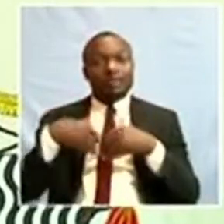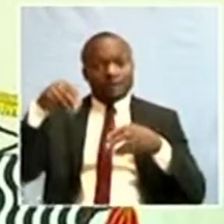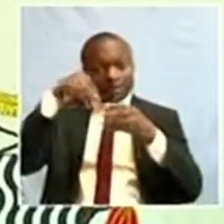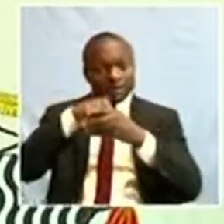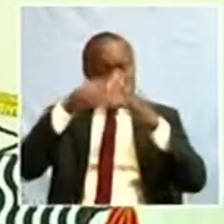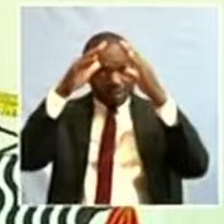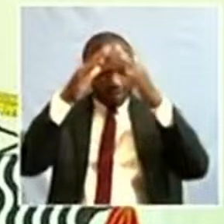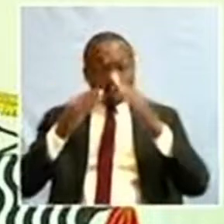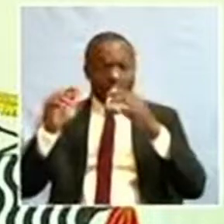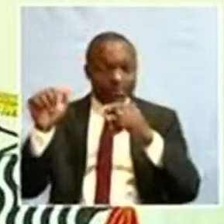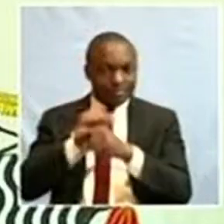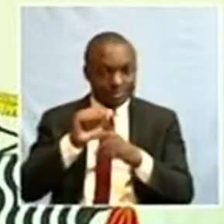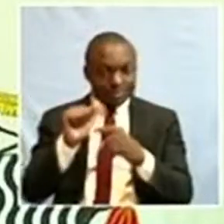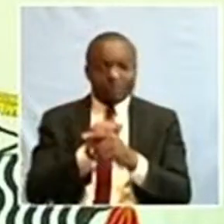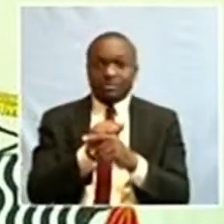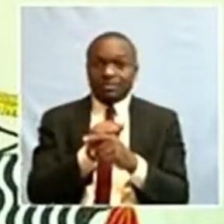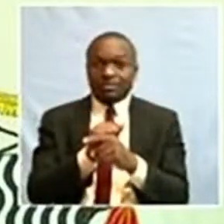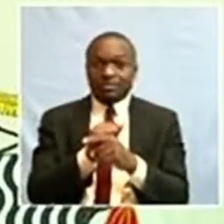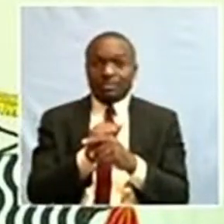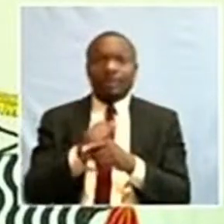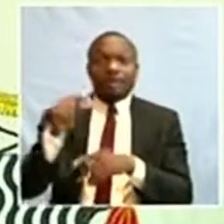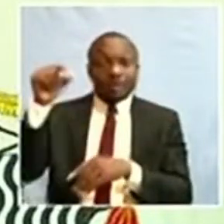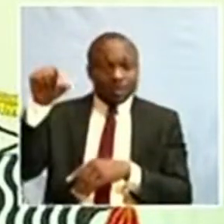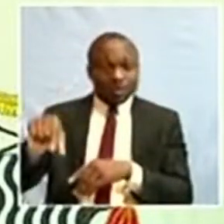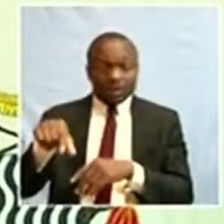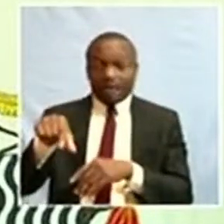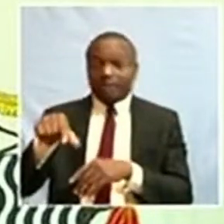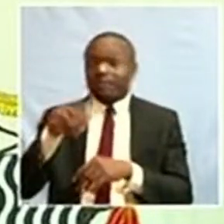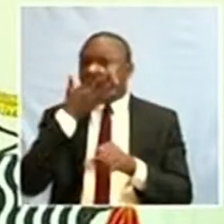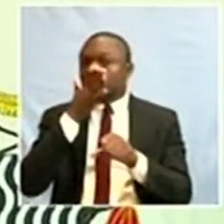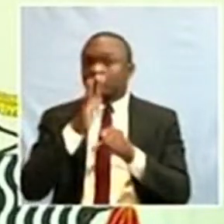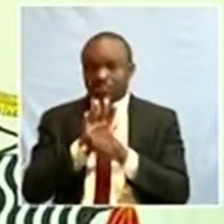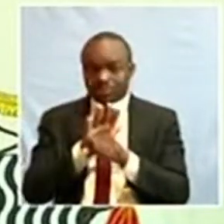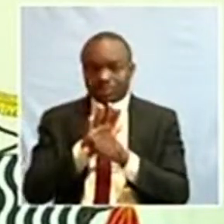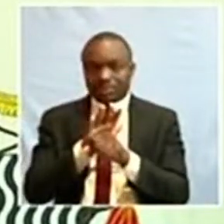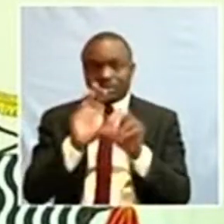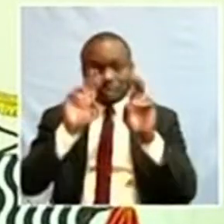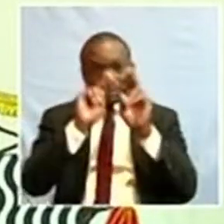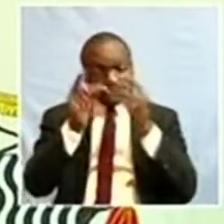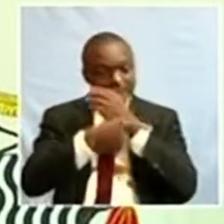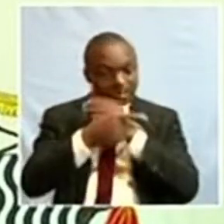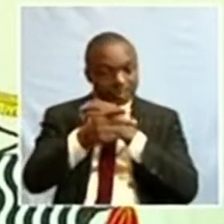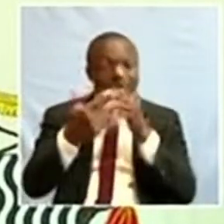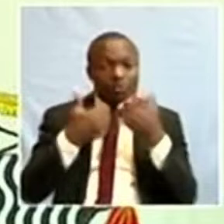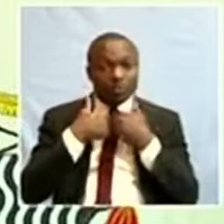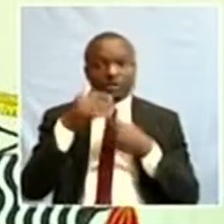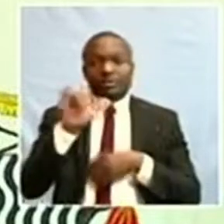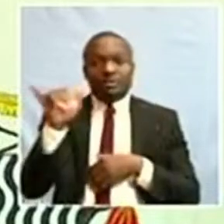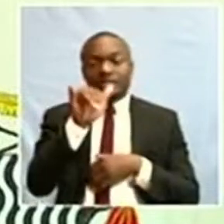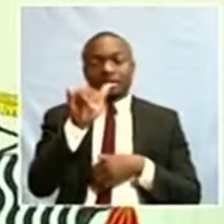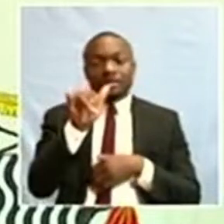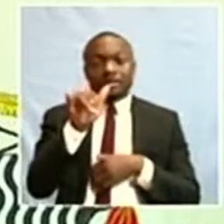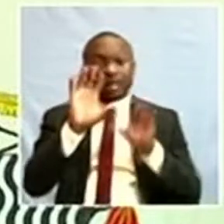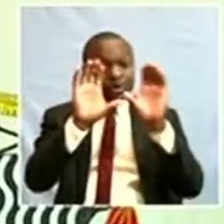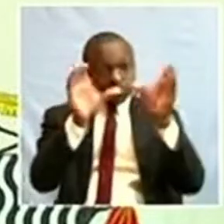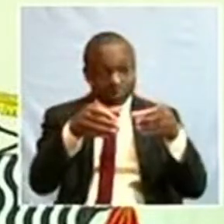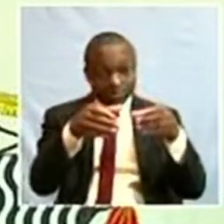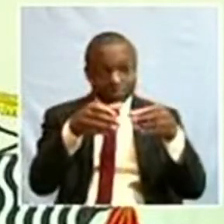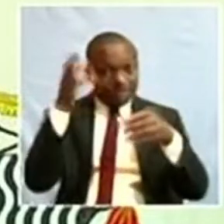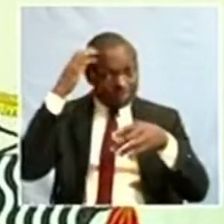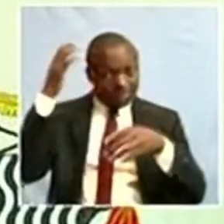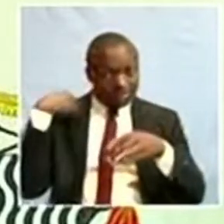office. The quality assurance unit, in conjunction with the standards committee, we do have a standards committee at the office. We do